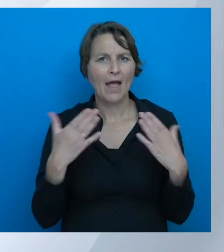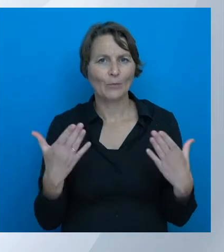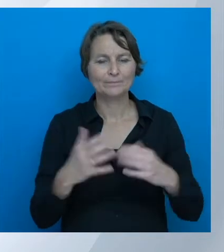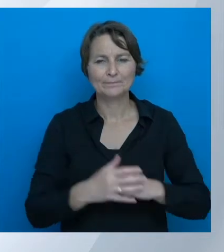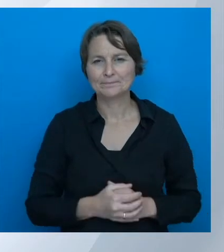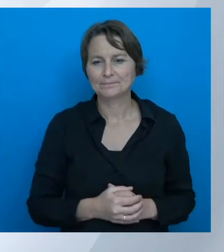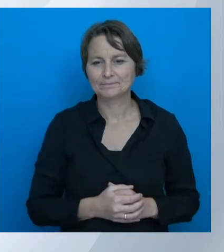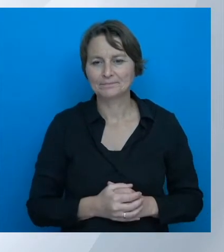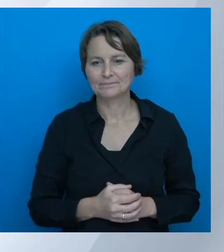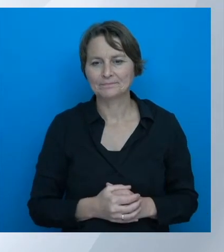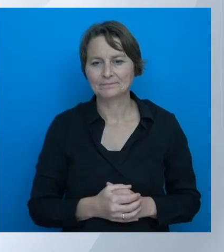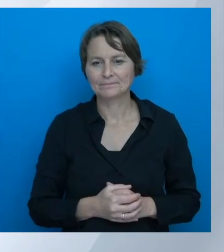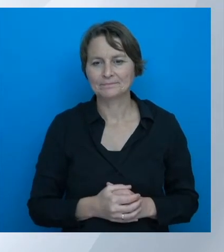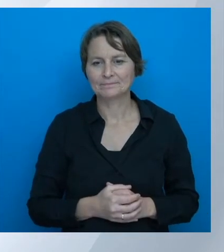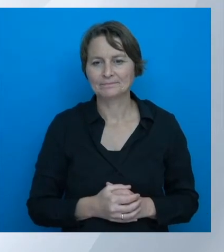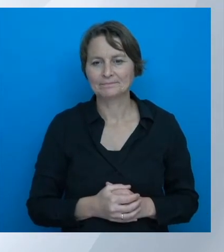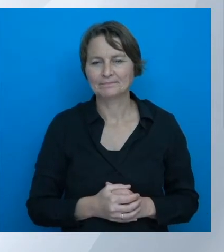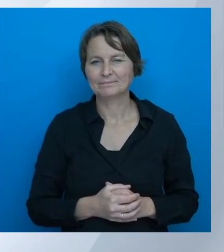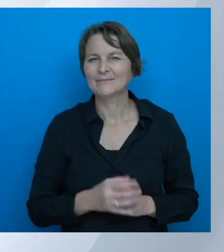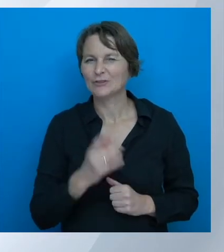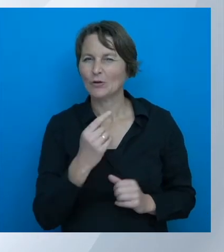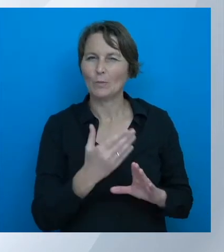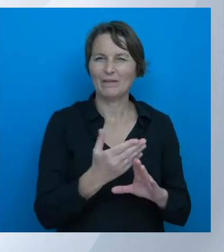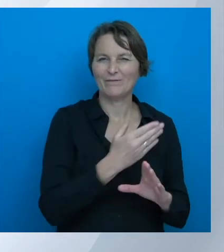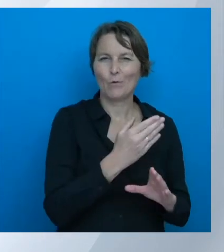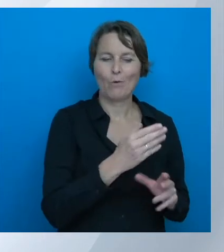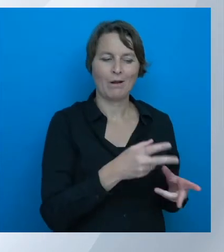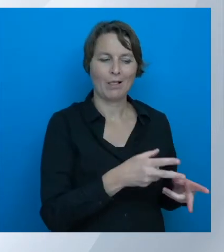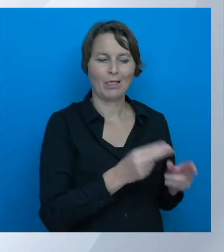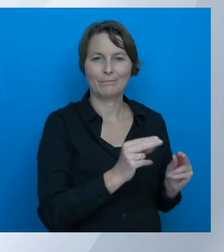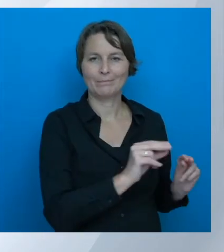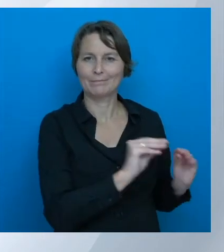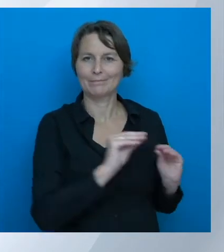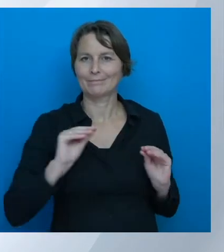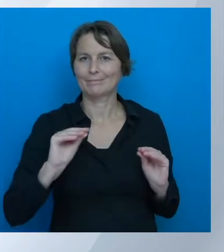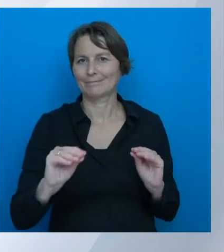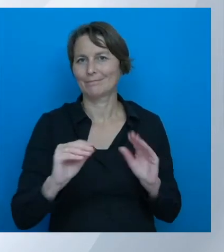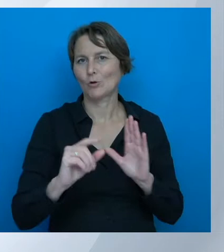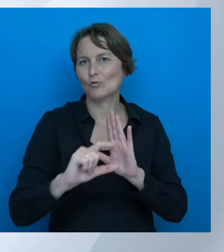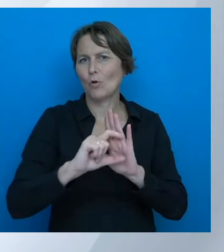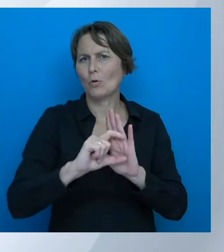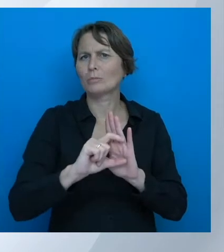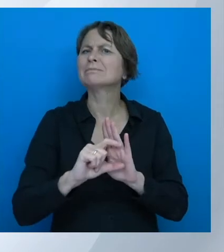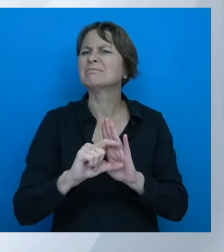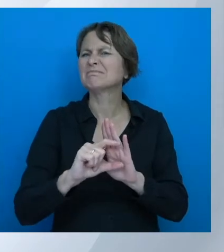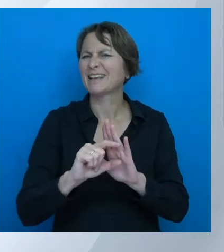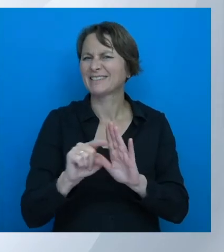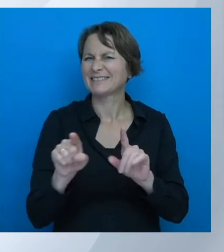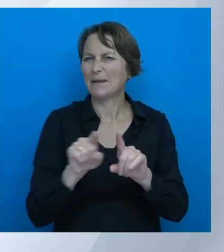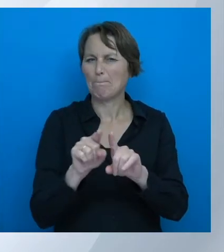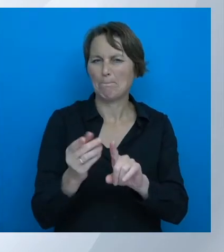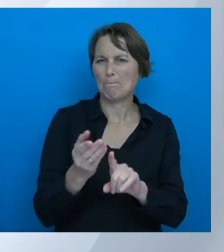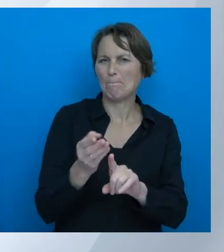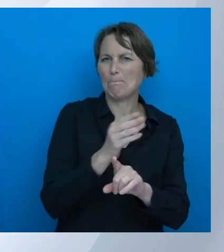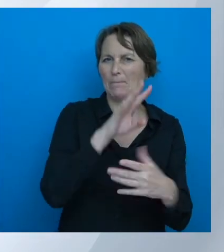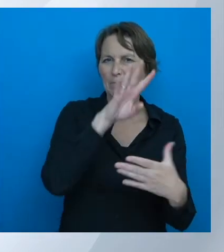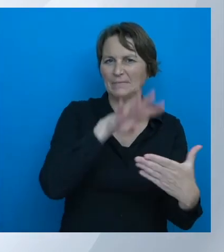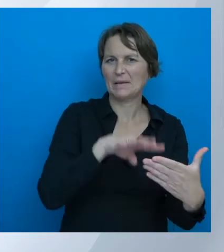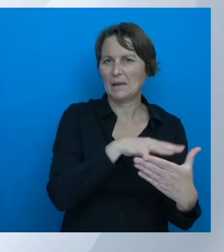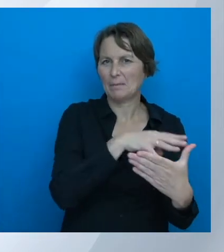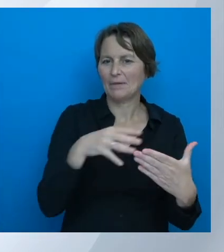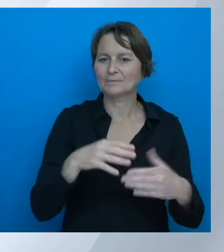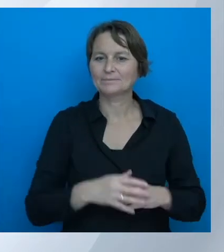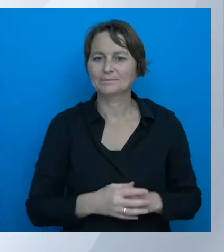Another quick snippet. Again, reasonably similar to the table, really. The first thing that we need to do is get a queue service